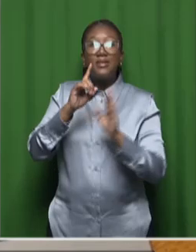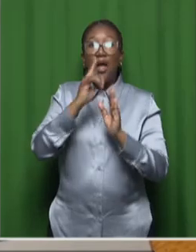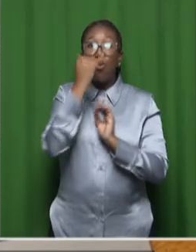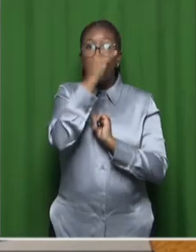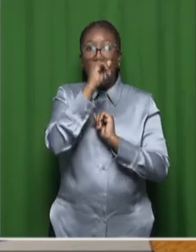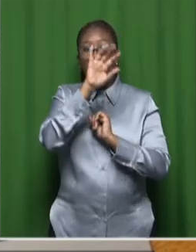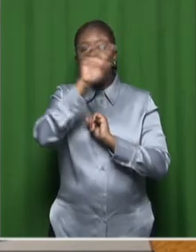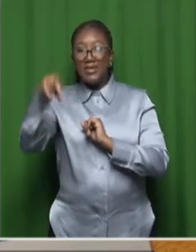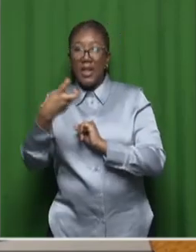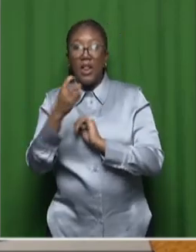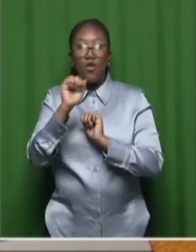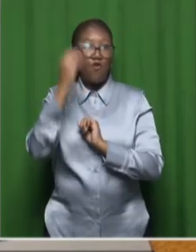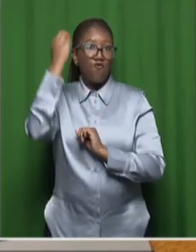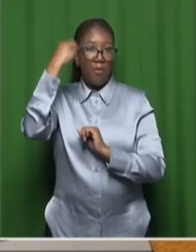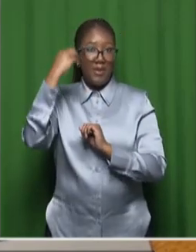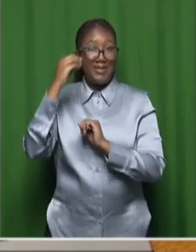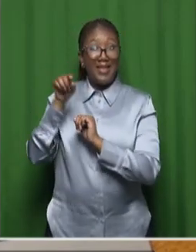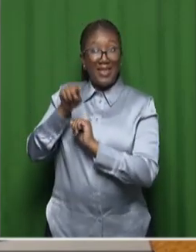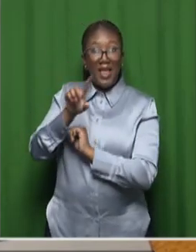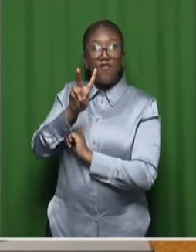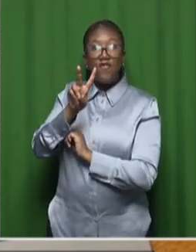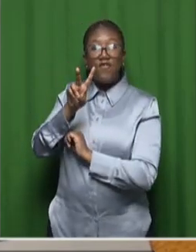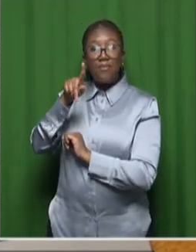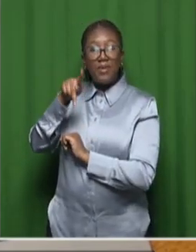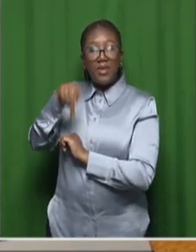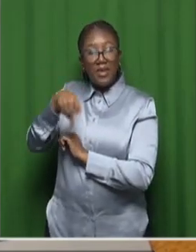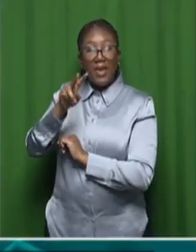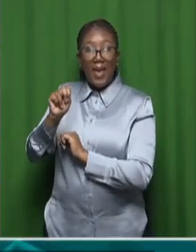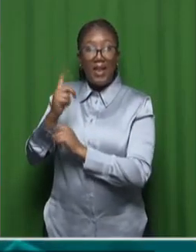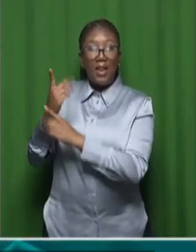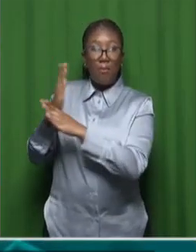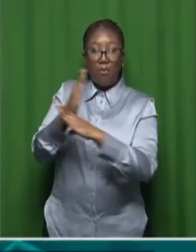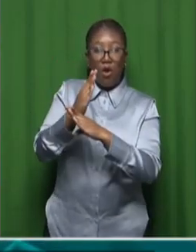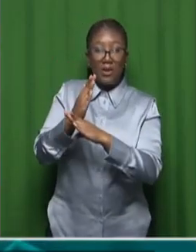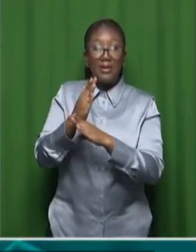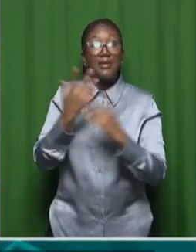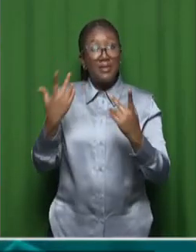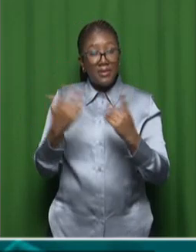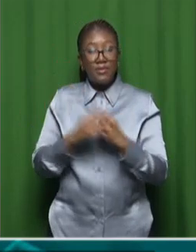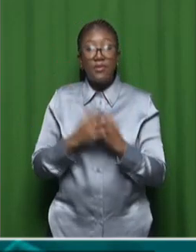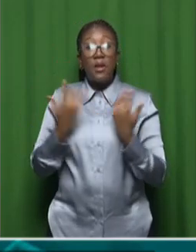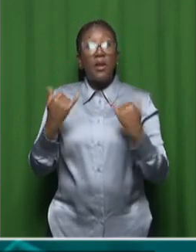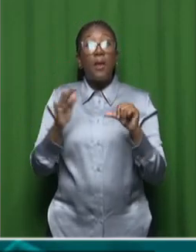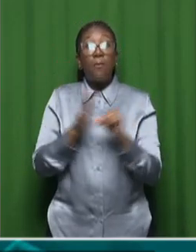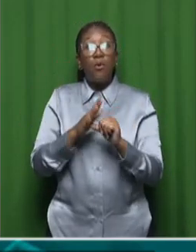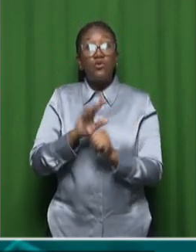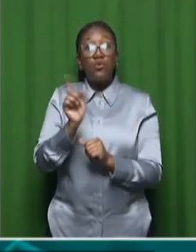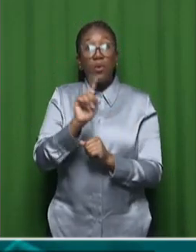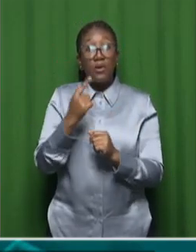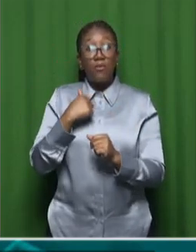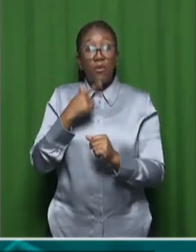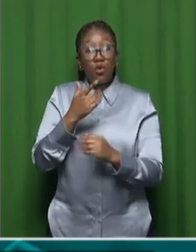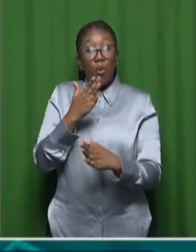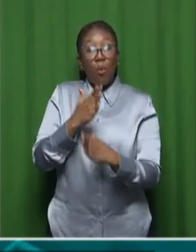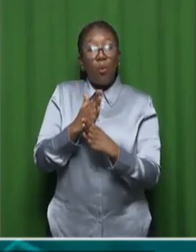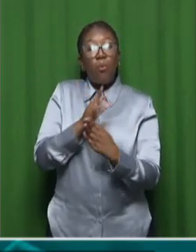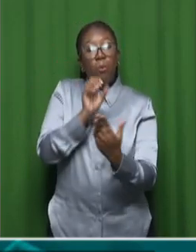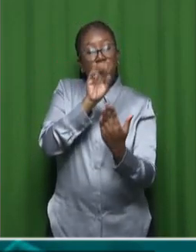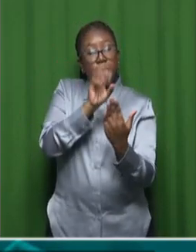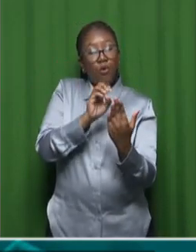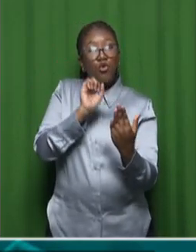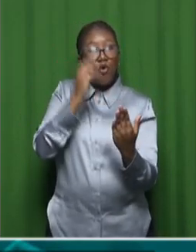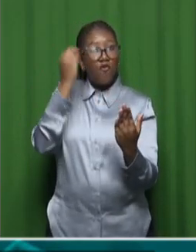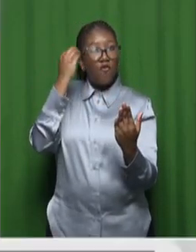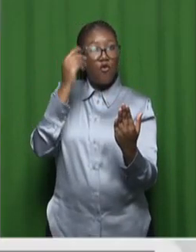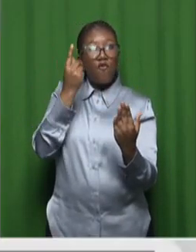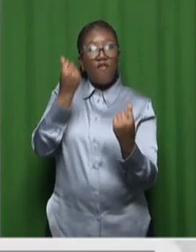be, right? And also very important, whenever you work with your financial information, like you